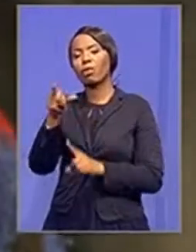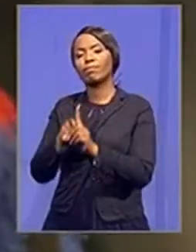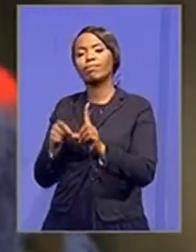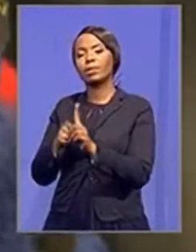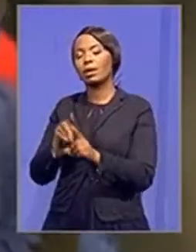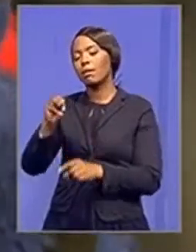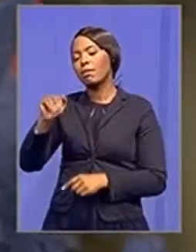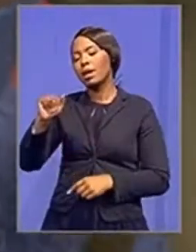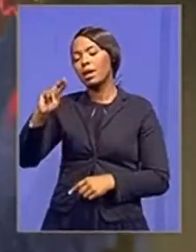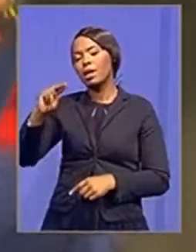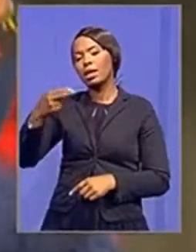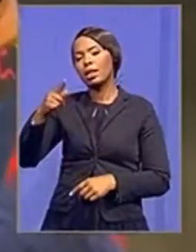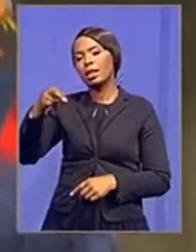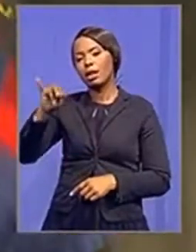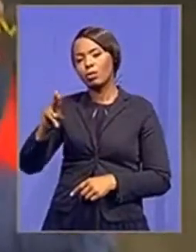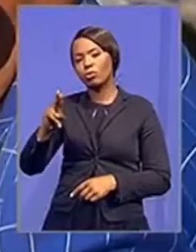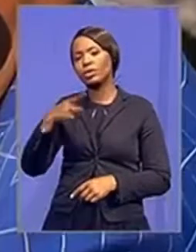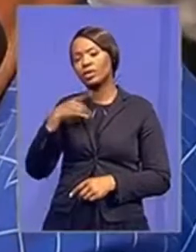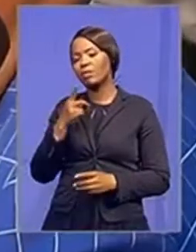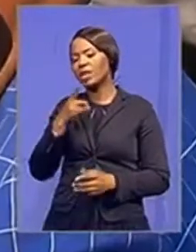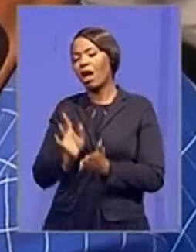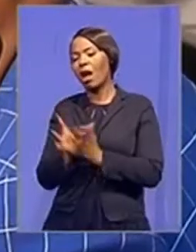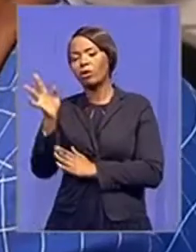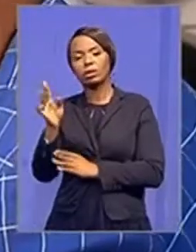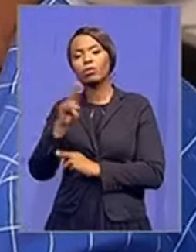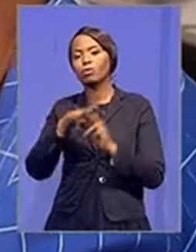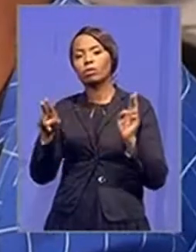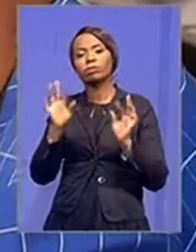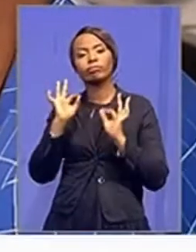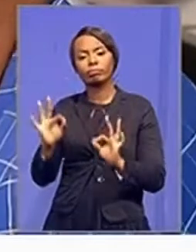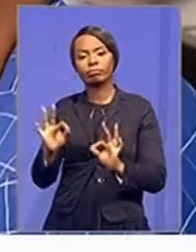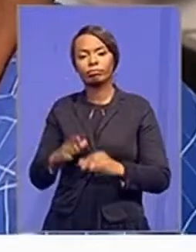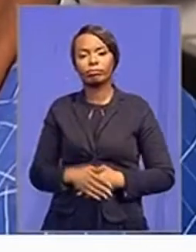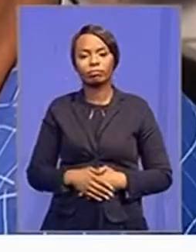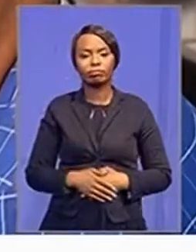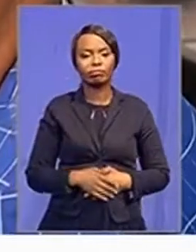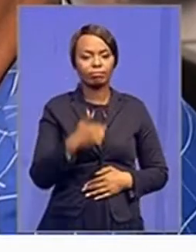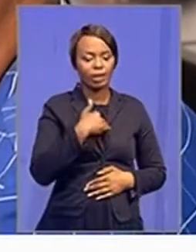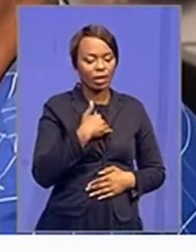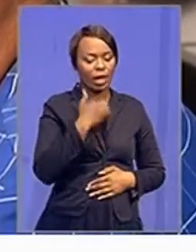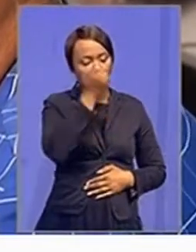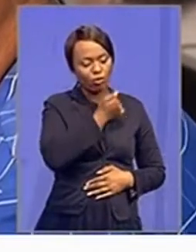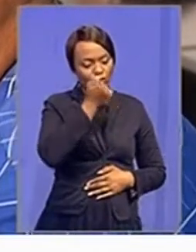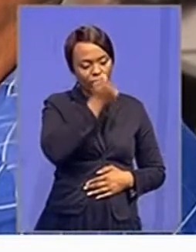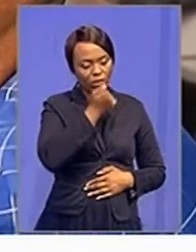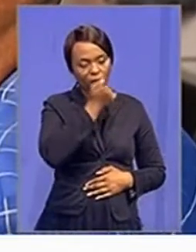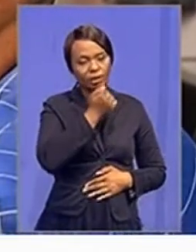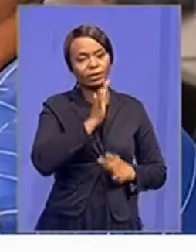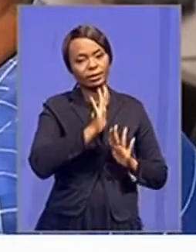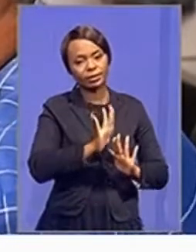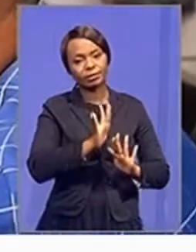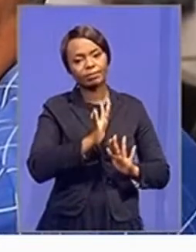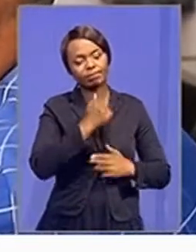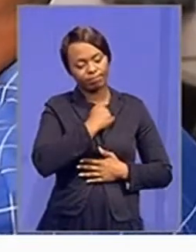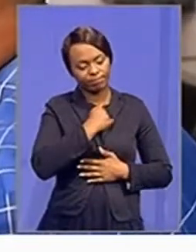di tsereng kgatlhanong nae di ne di se maleba. I sincerely and unapologetically